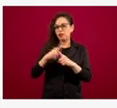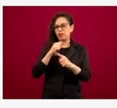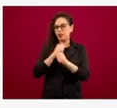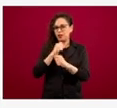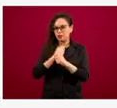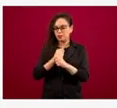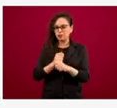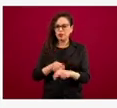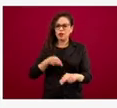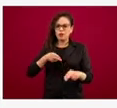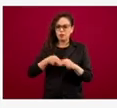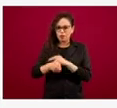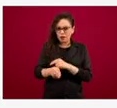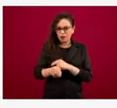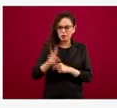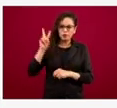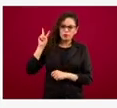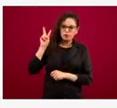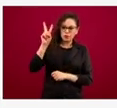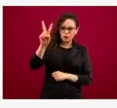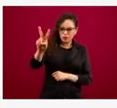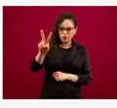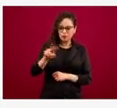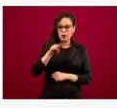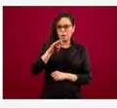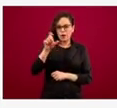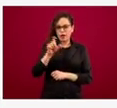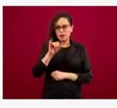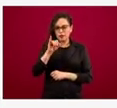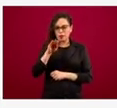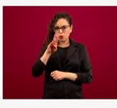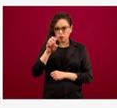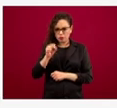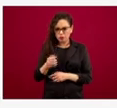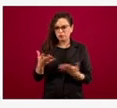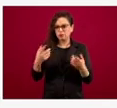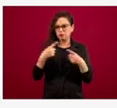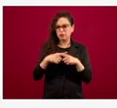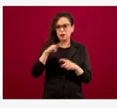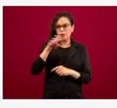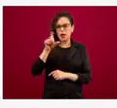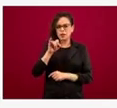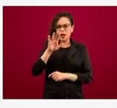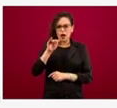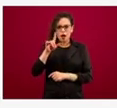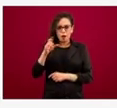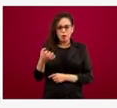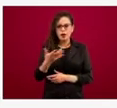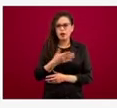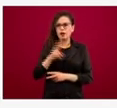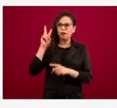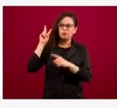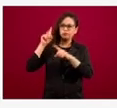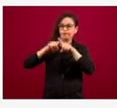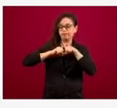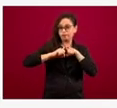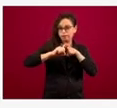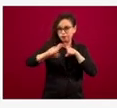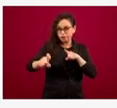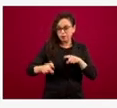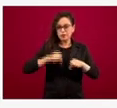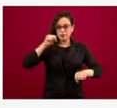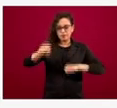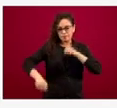carries out of public transportation, subway, metrobus, Mexicable, light train,